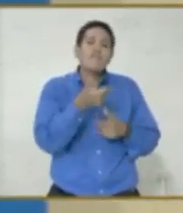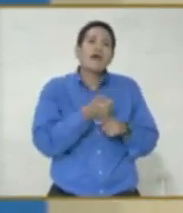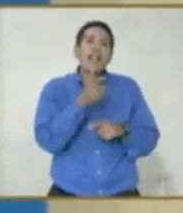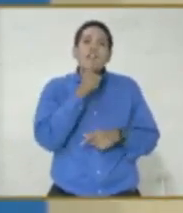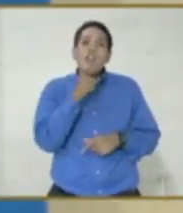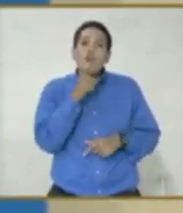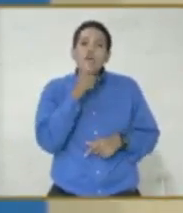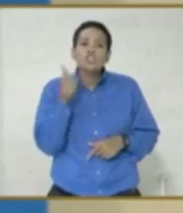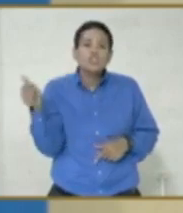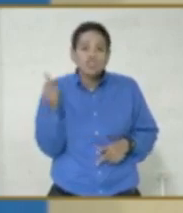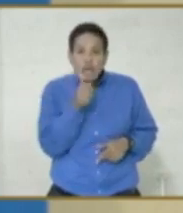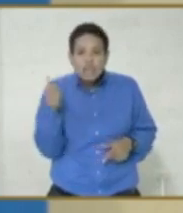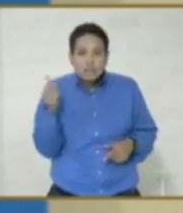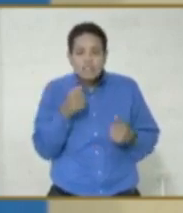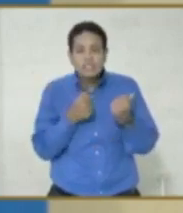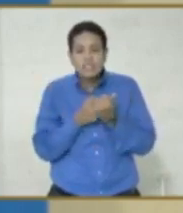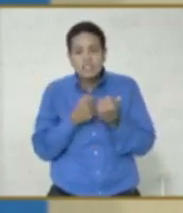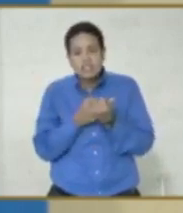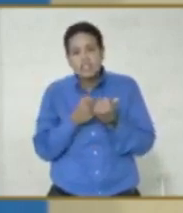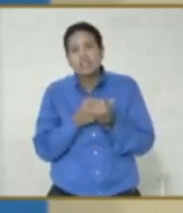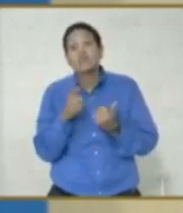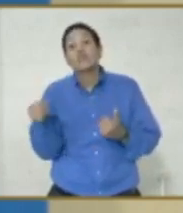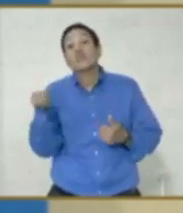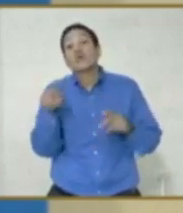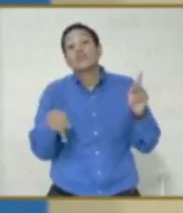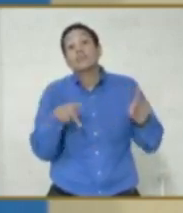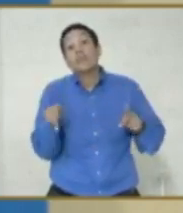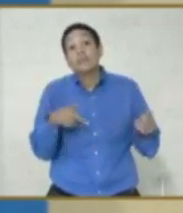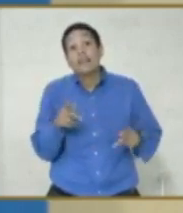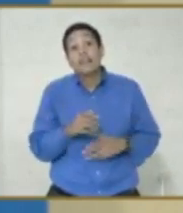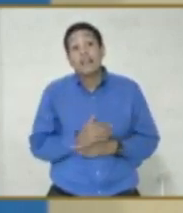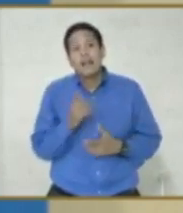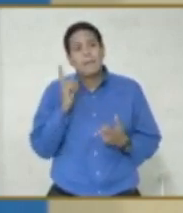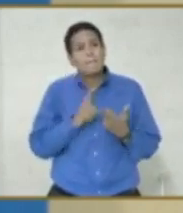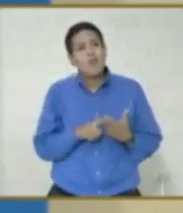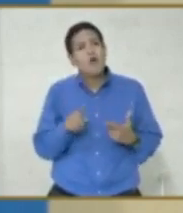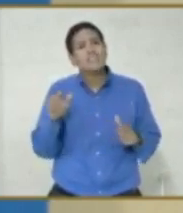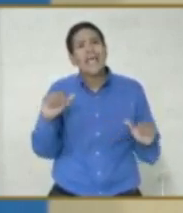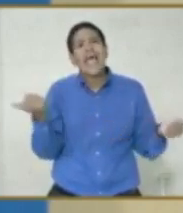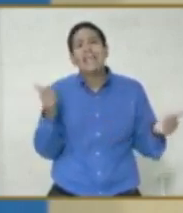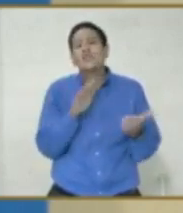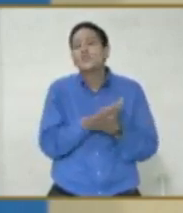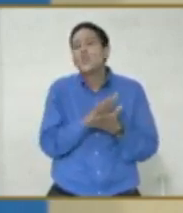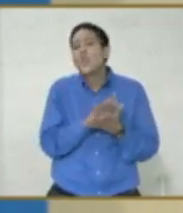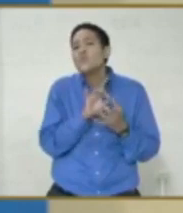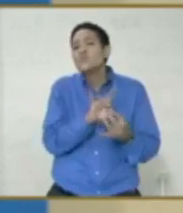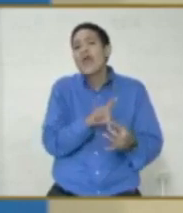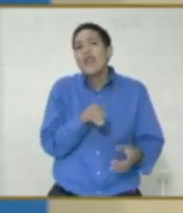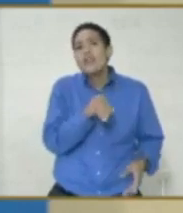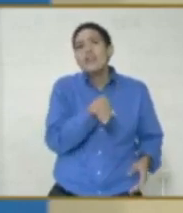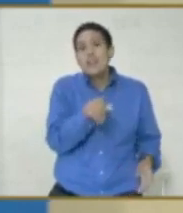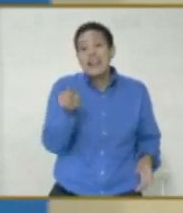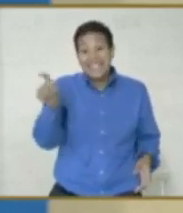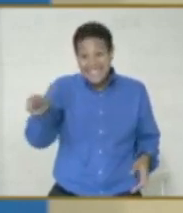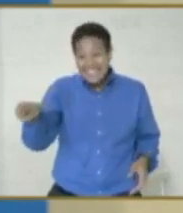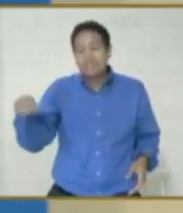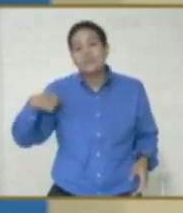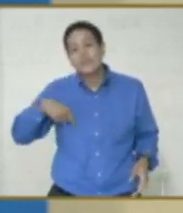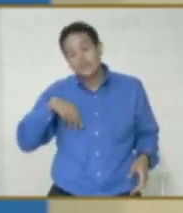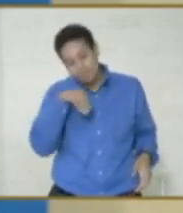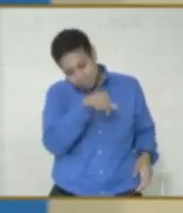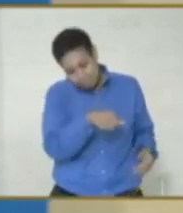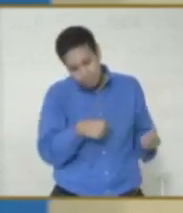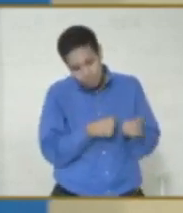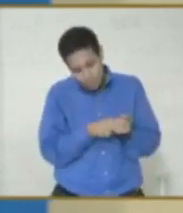and transportation assistance to those persons, as well as any school-related expense that they may come